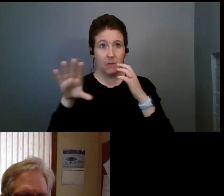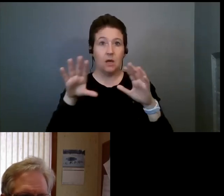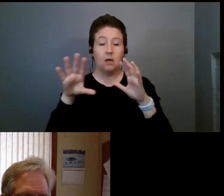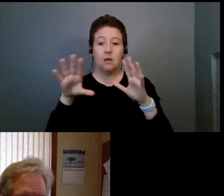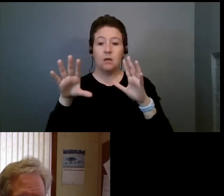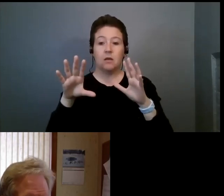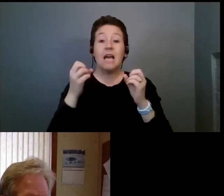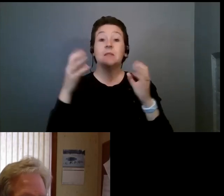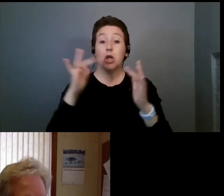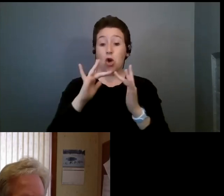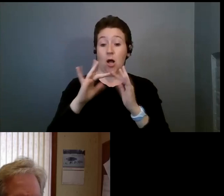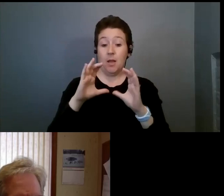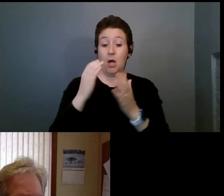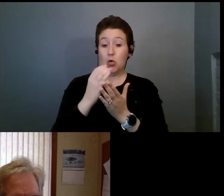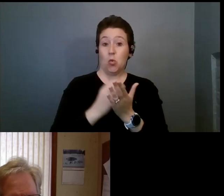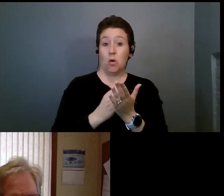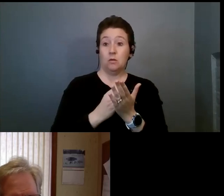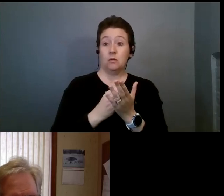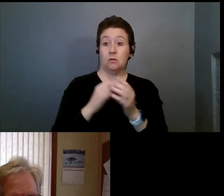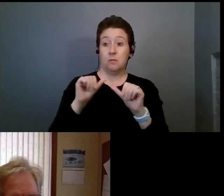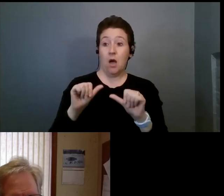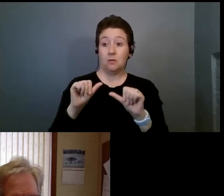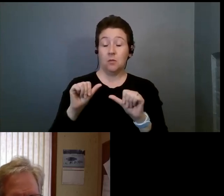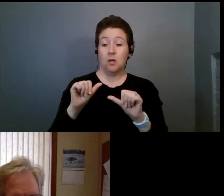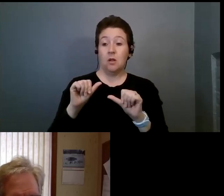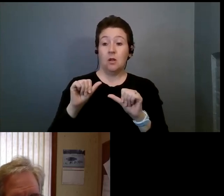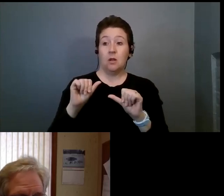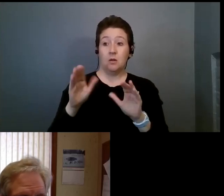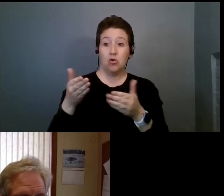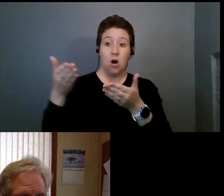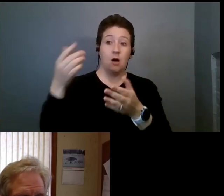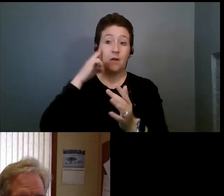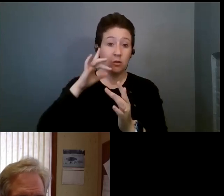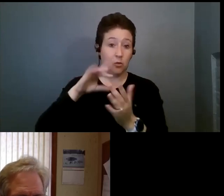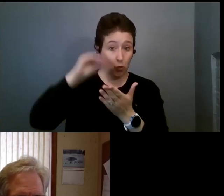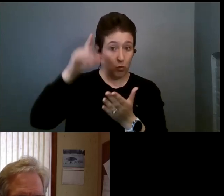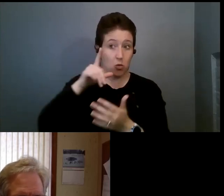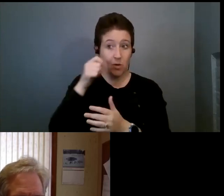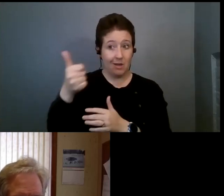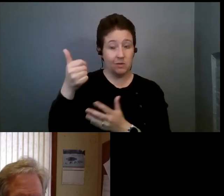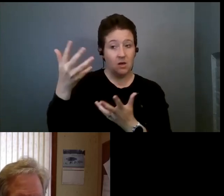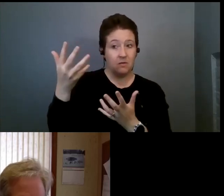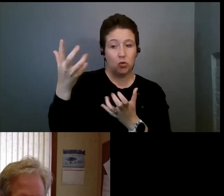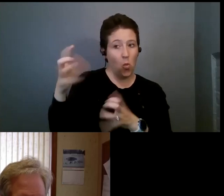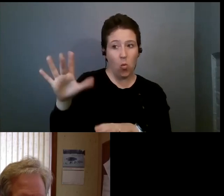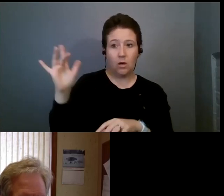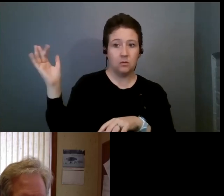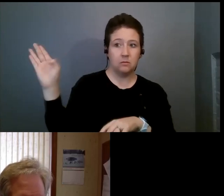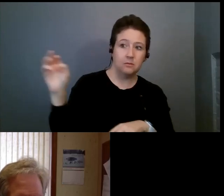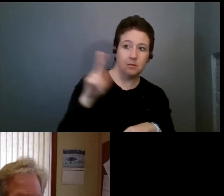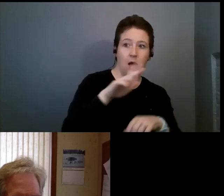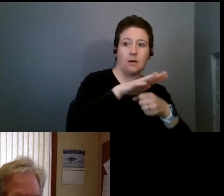many online courses as are available are offered to students who choose not to pursue, not to come to